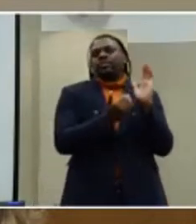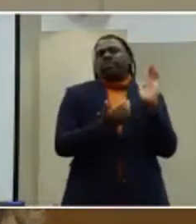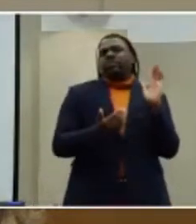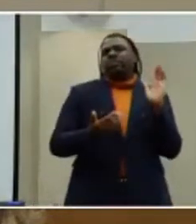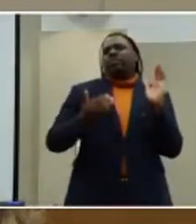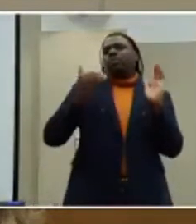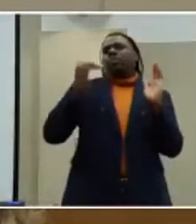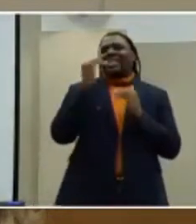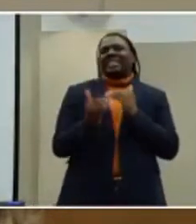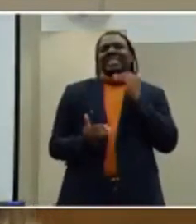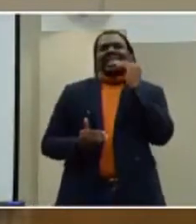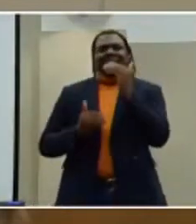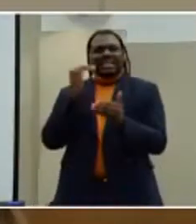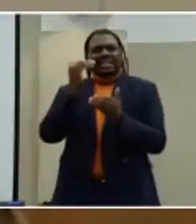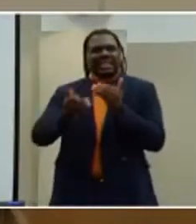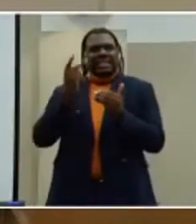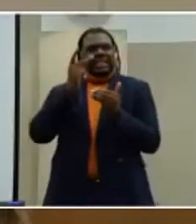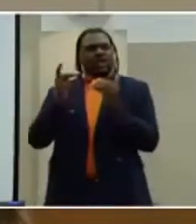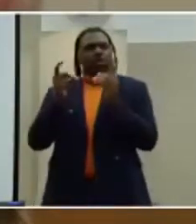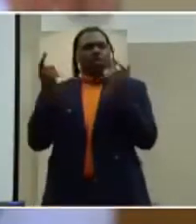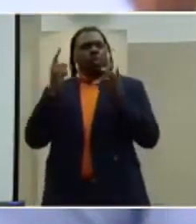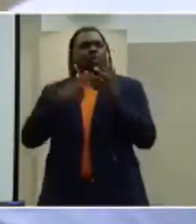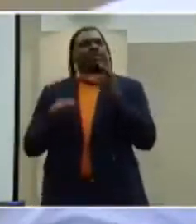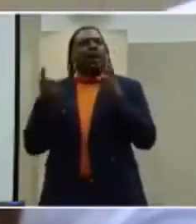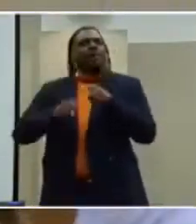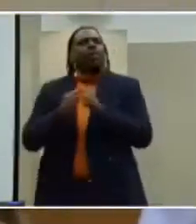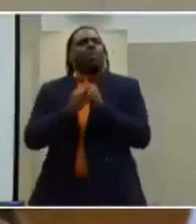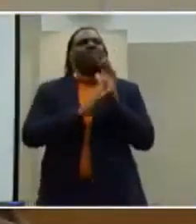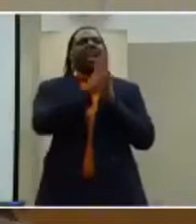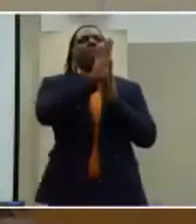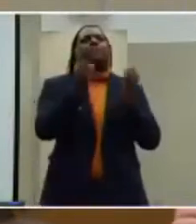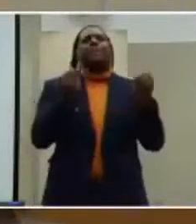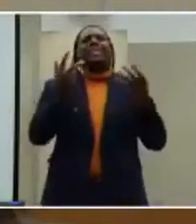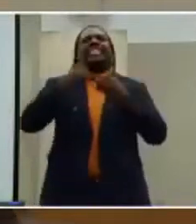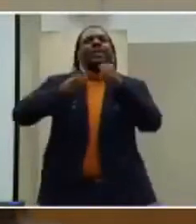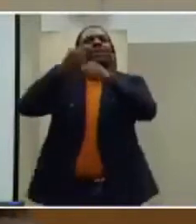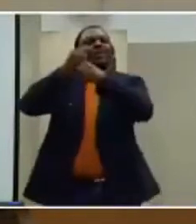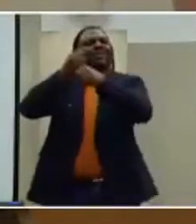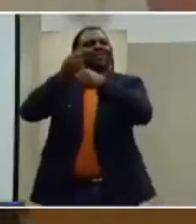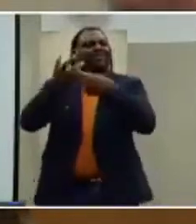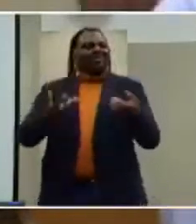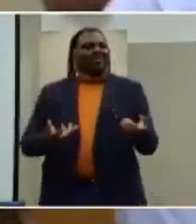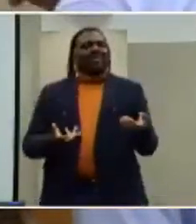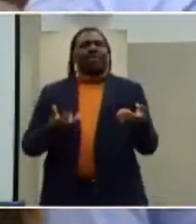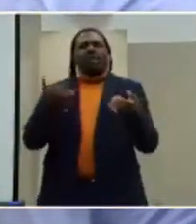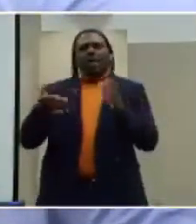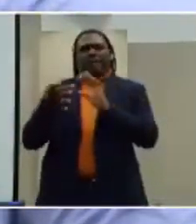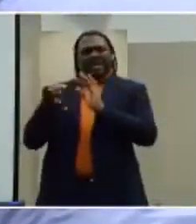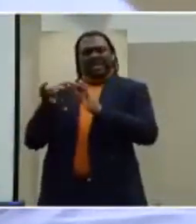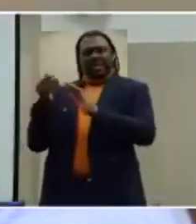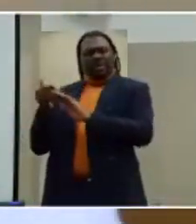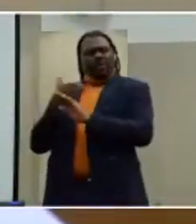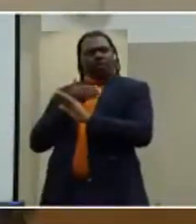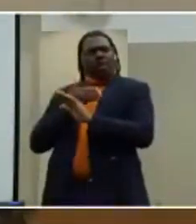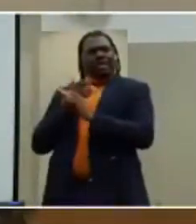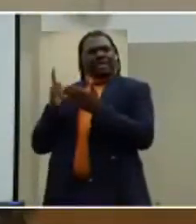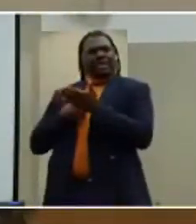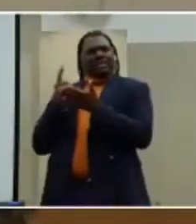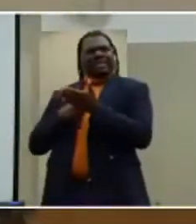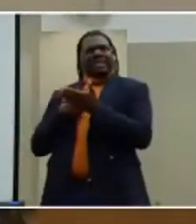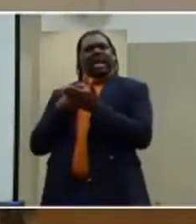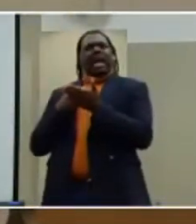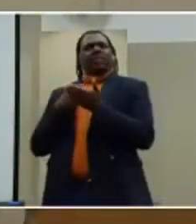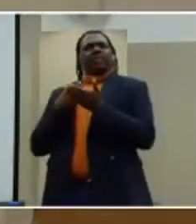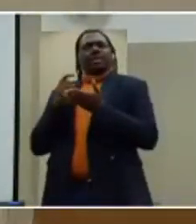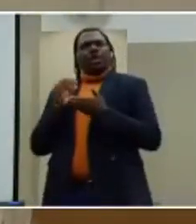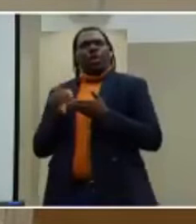the process of being developed, which has been many, many years. President Riccobono mentioned that sometimes these things move a little